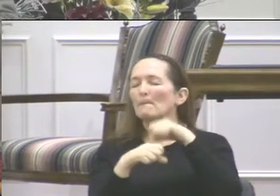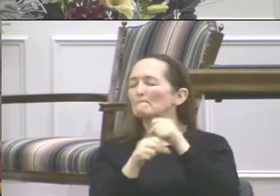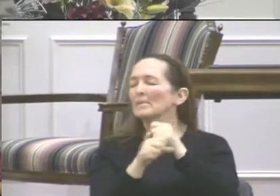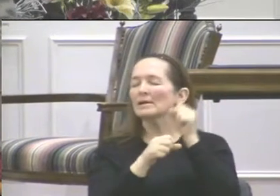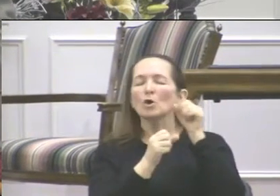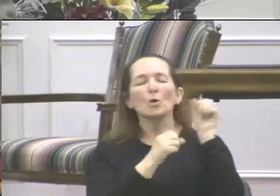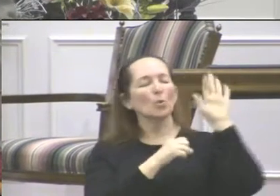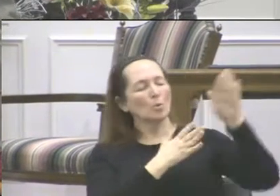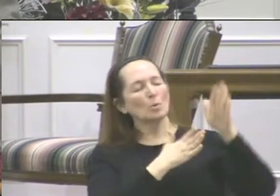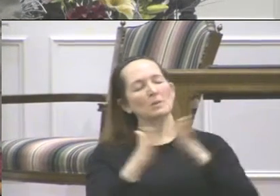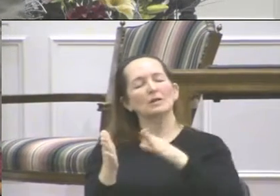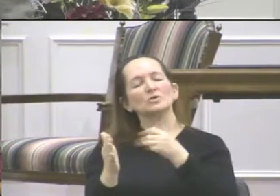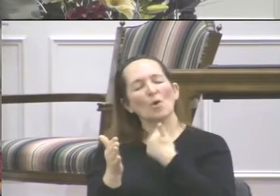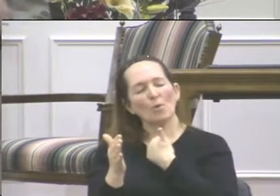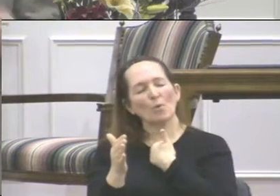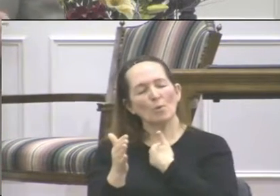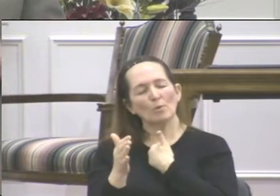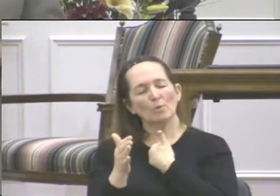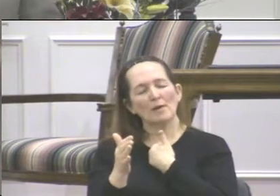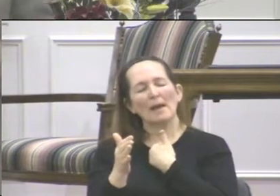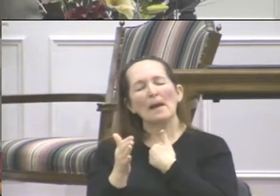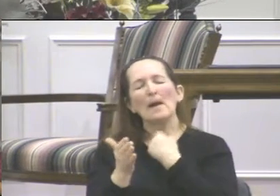Help us to recognize